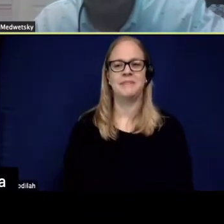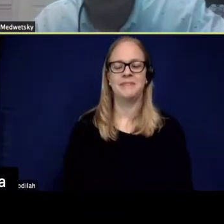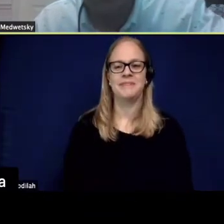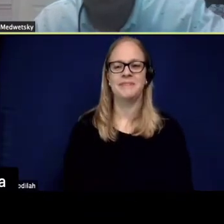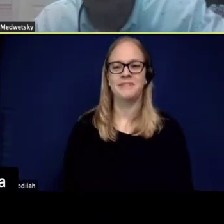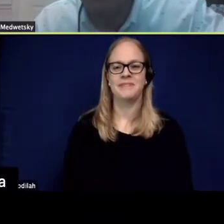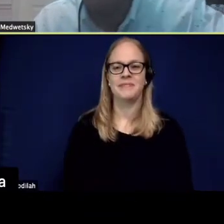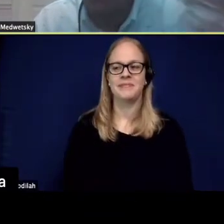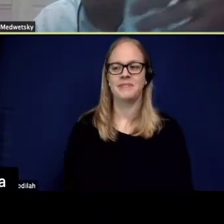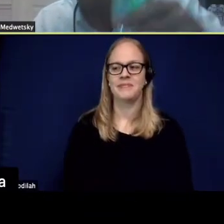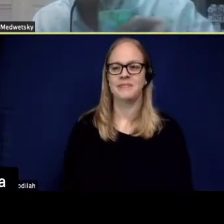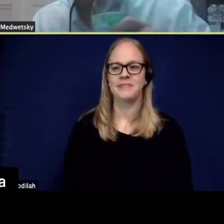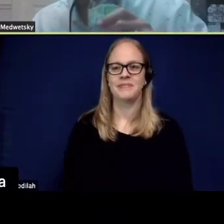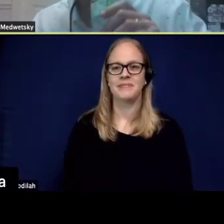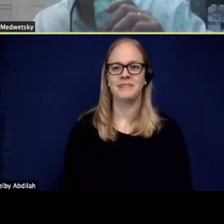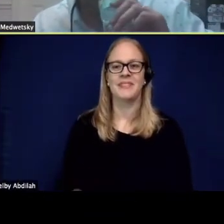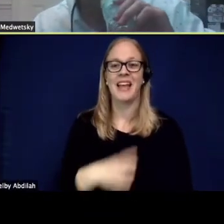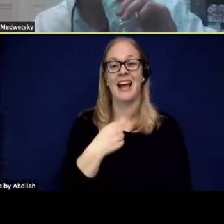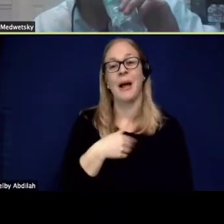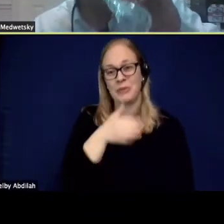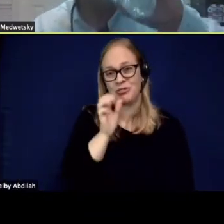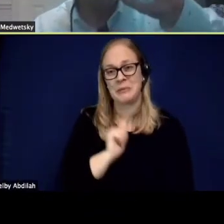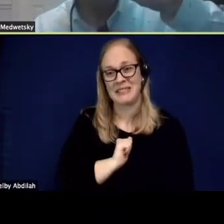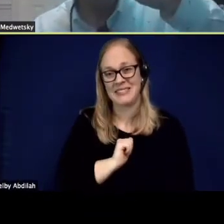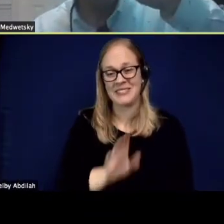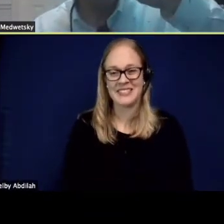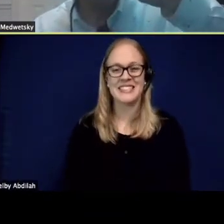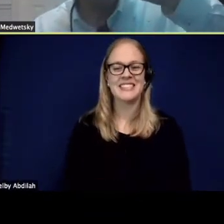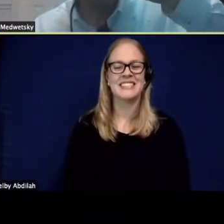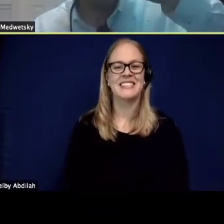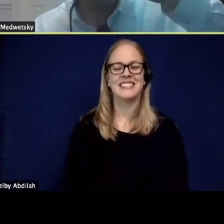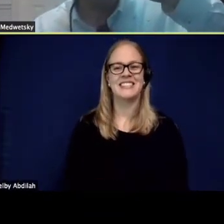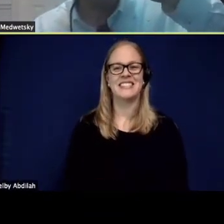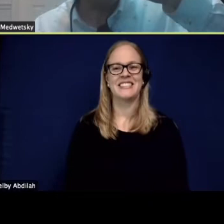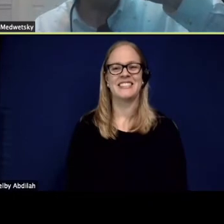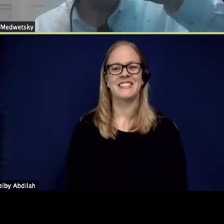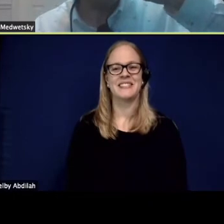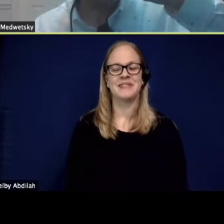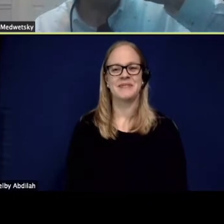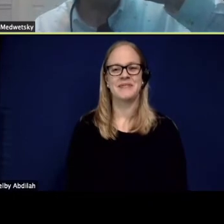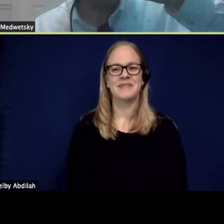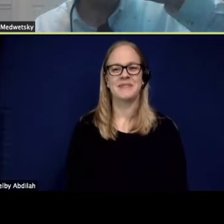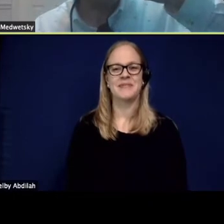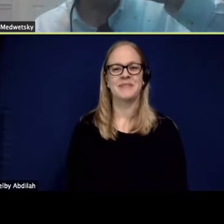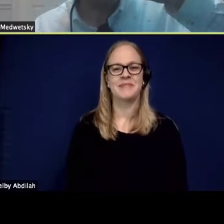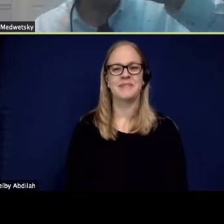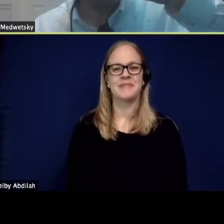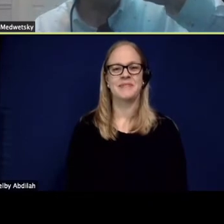And I'm going to get a drink of water.